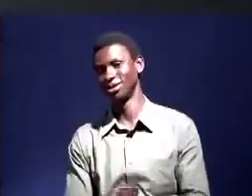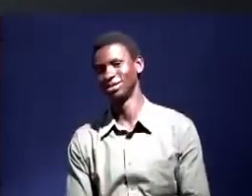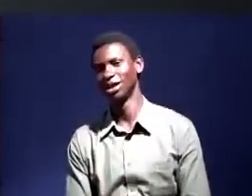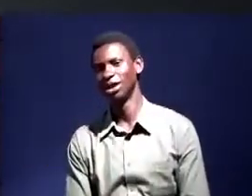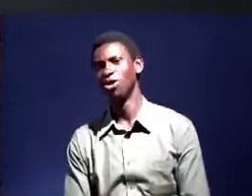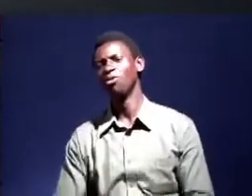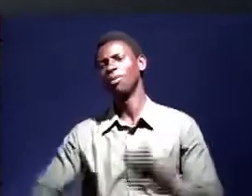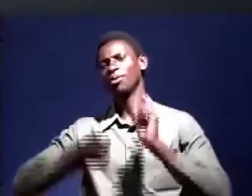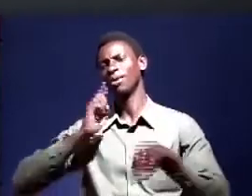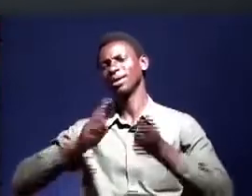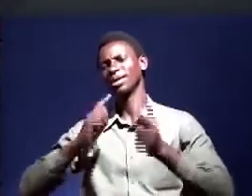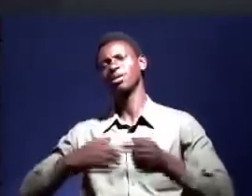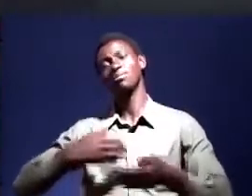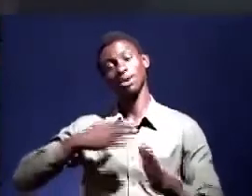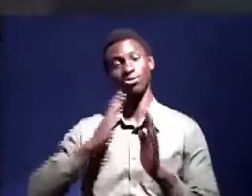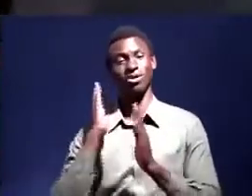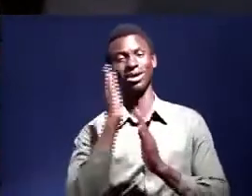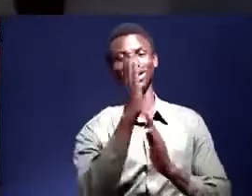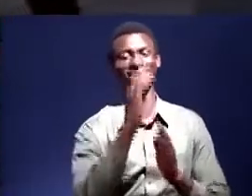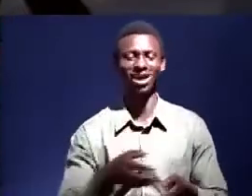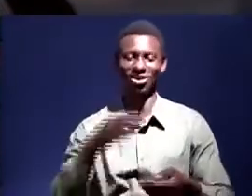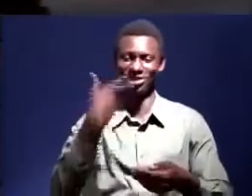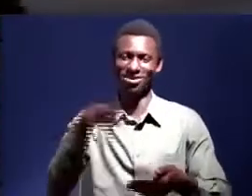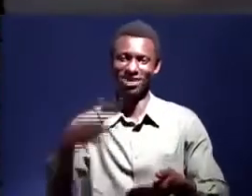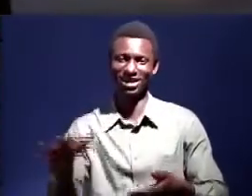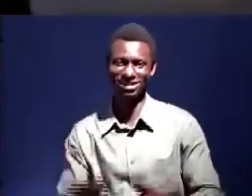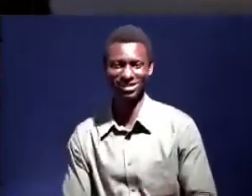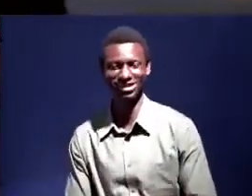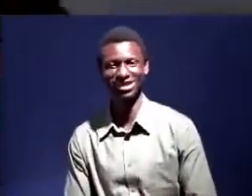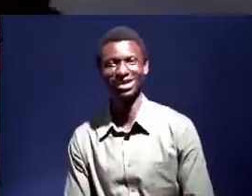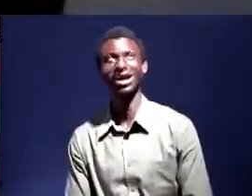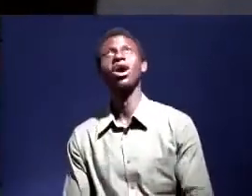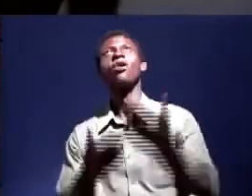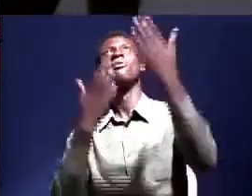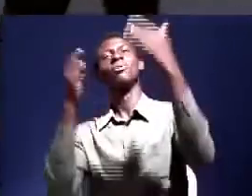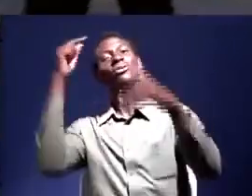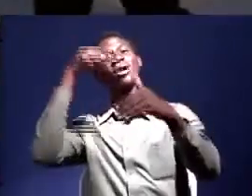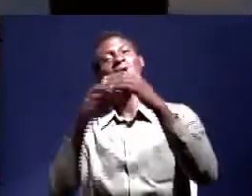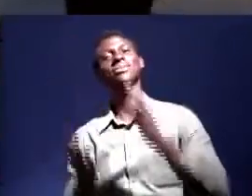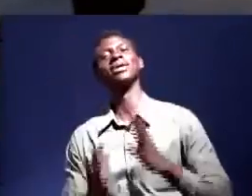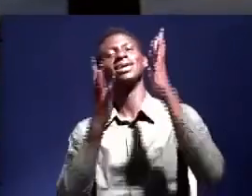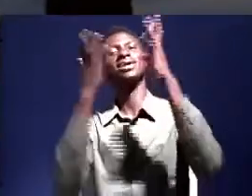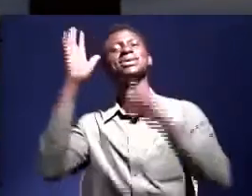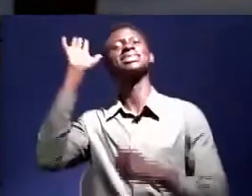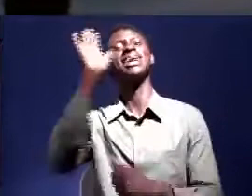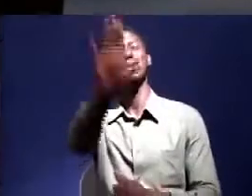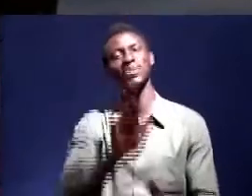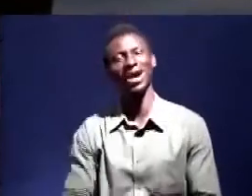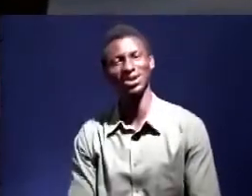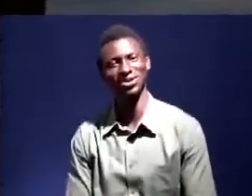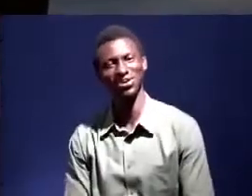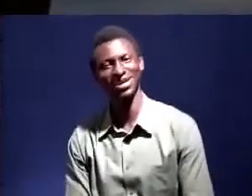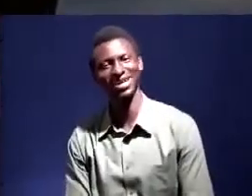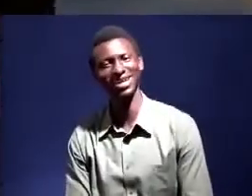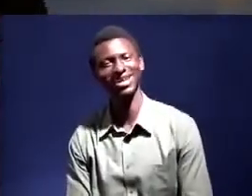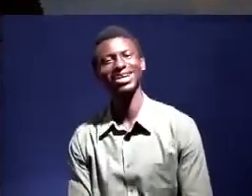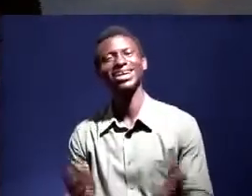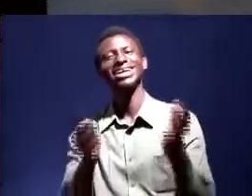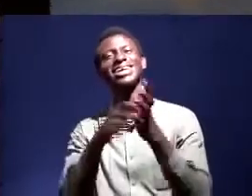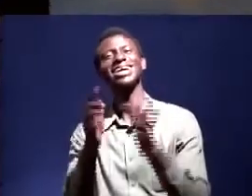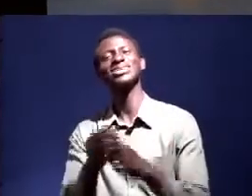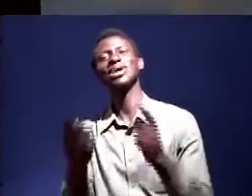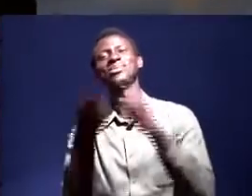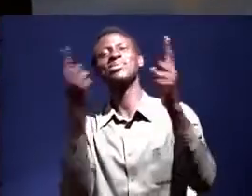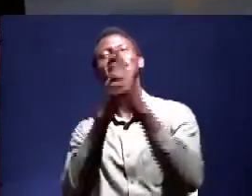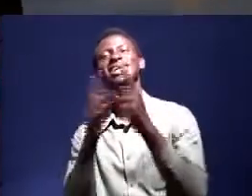wakikimbia kuelekea kwenye maji. When God comes unto your life, Mungu anapoingia maisha yako. When Jesus changes your life, Yesu